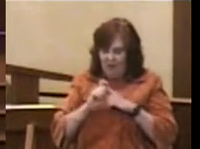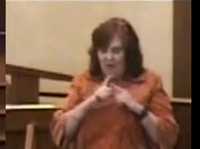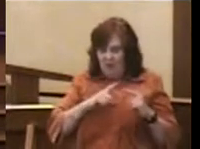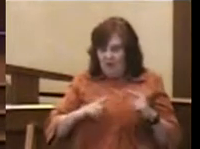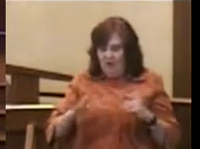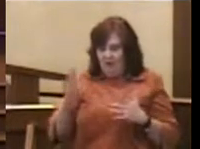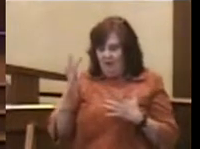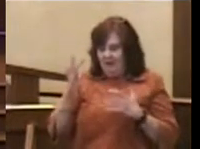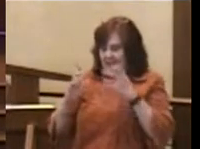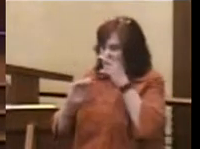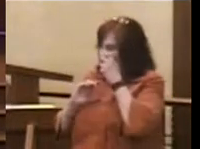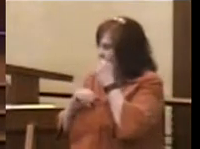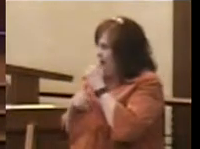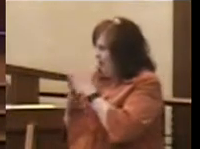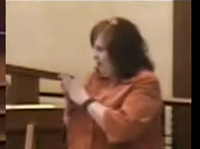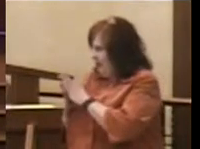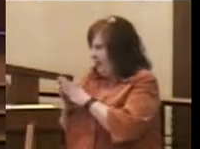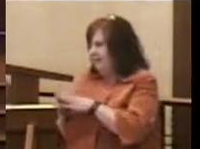Lord, in your mercy.